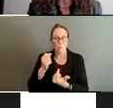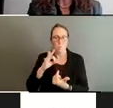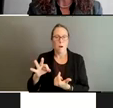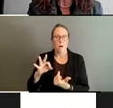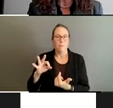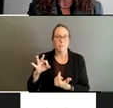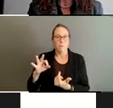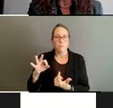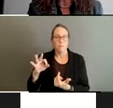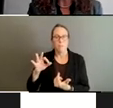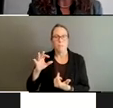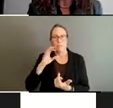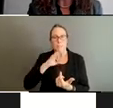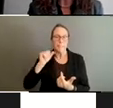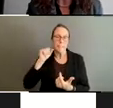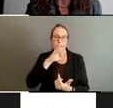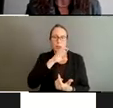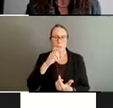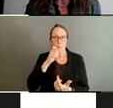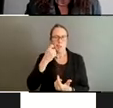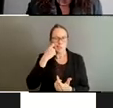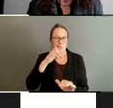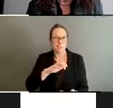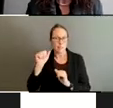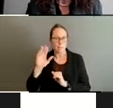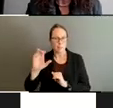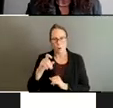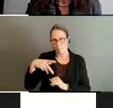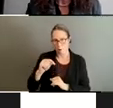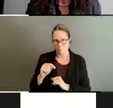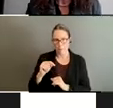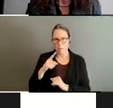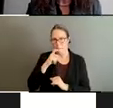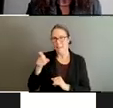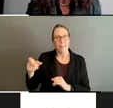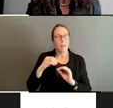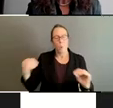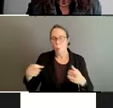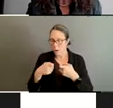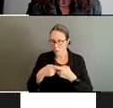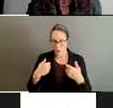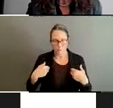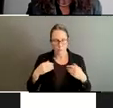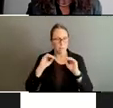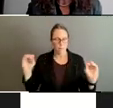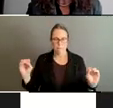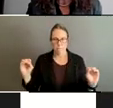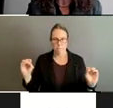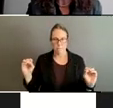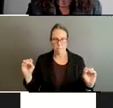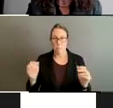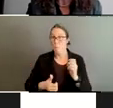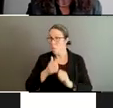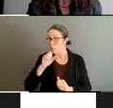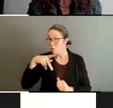that were evacuated from their apartment complexes because they didn't have any power. So most of the